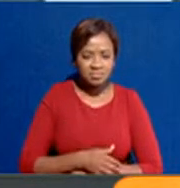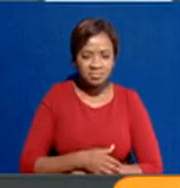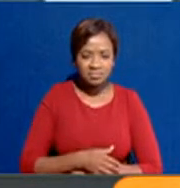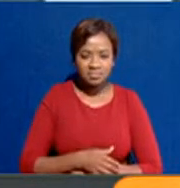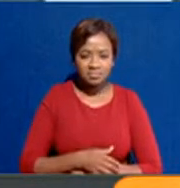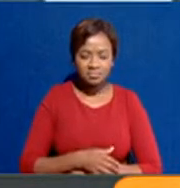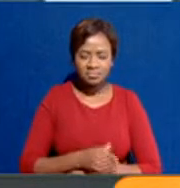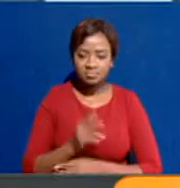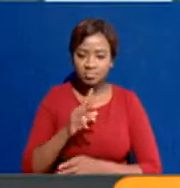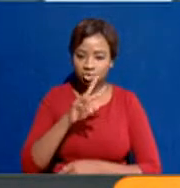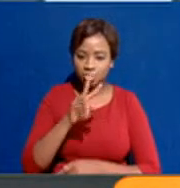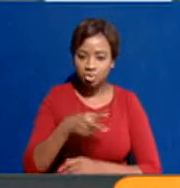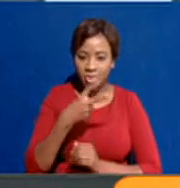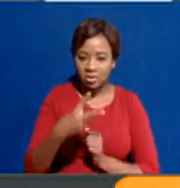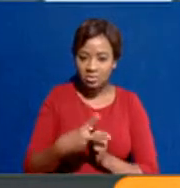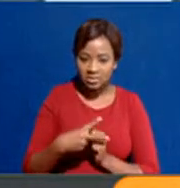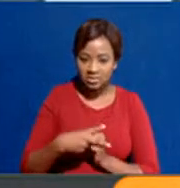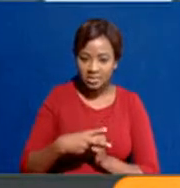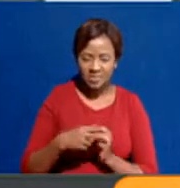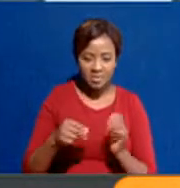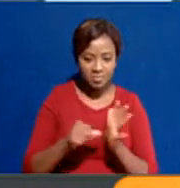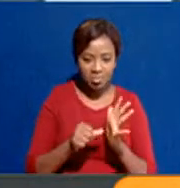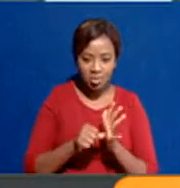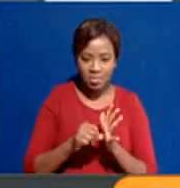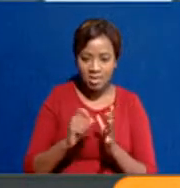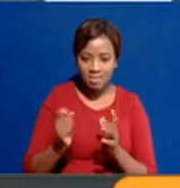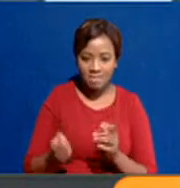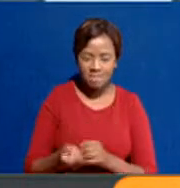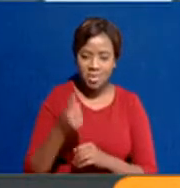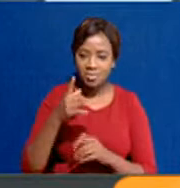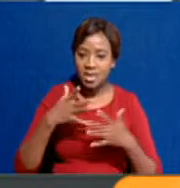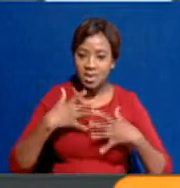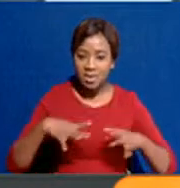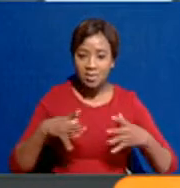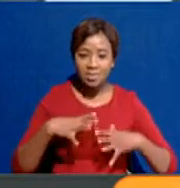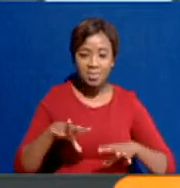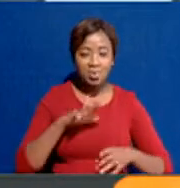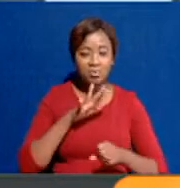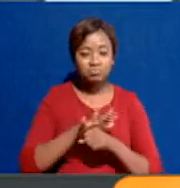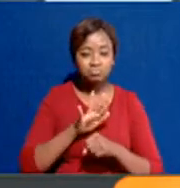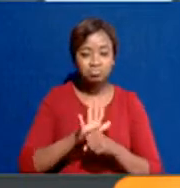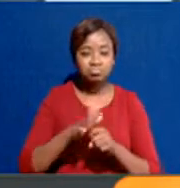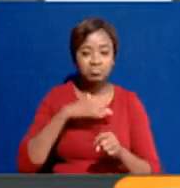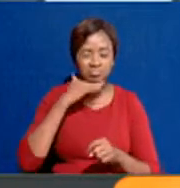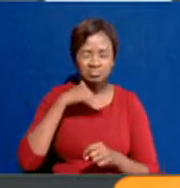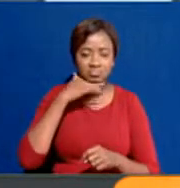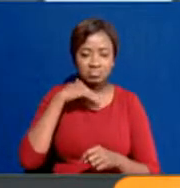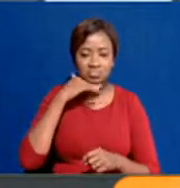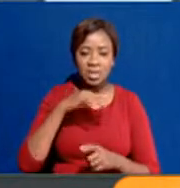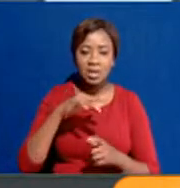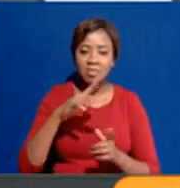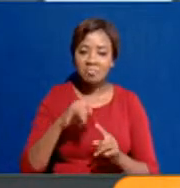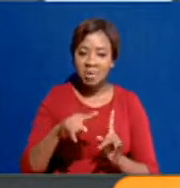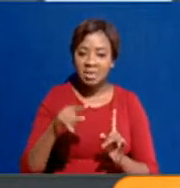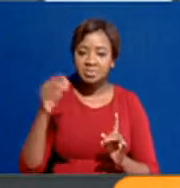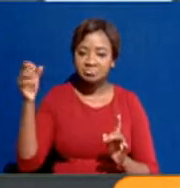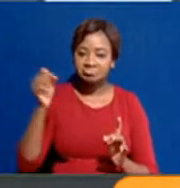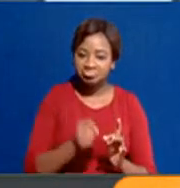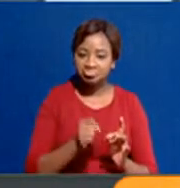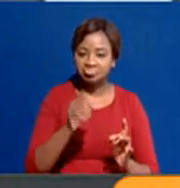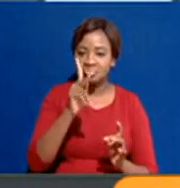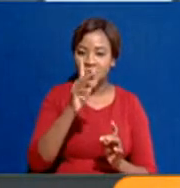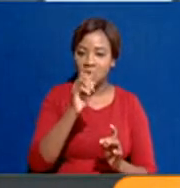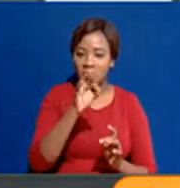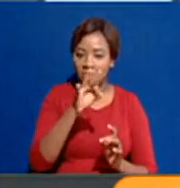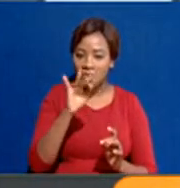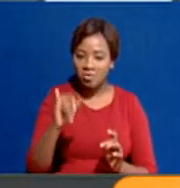into 2007 chaos, and many people died. But then Kofi Annan came here with some eminent personalities